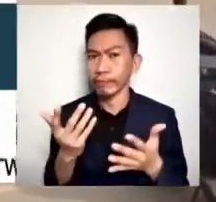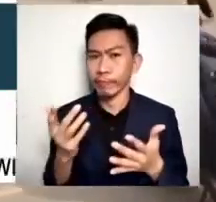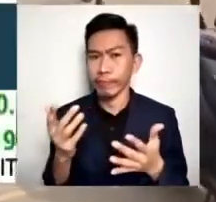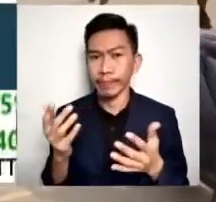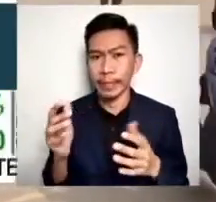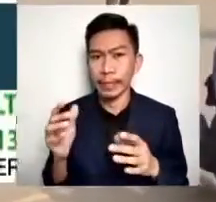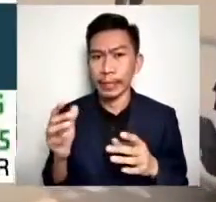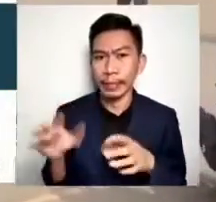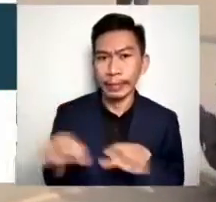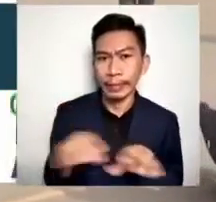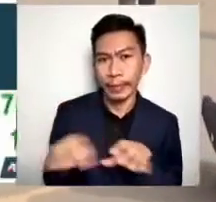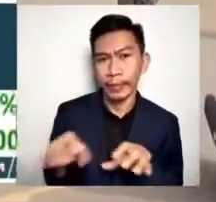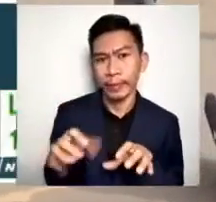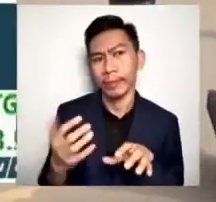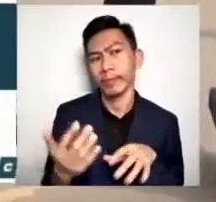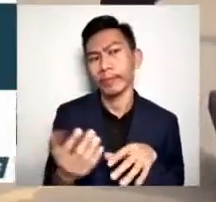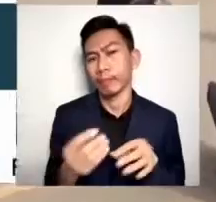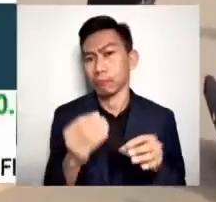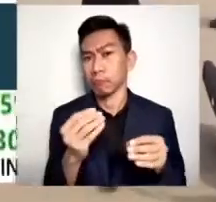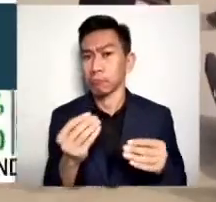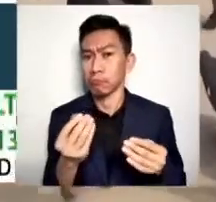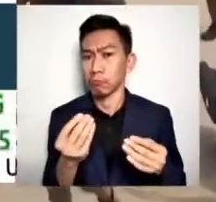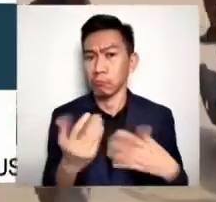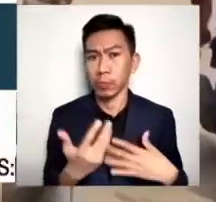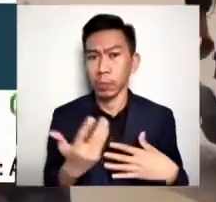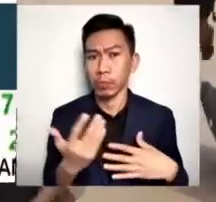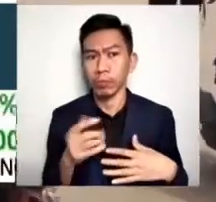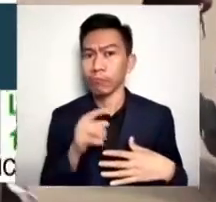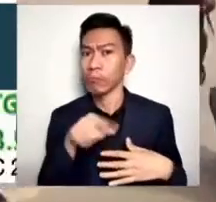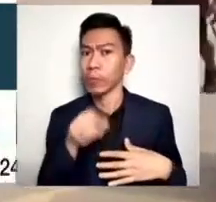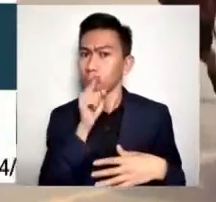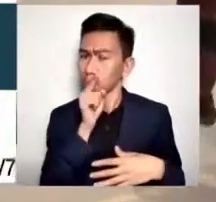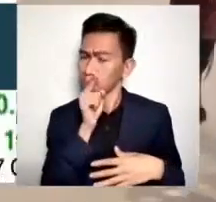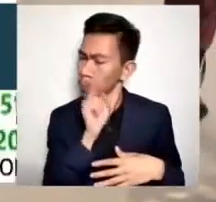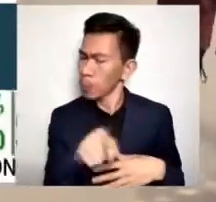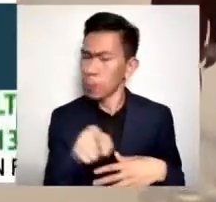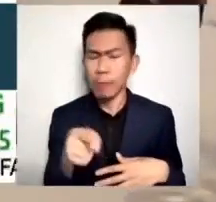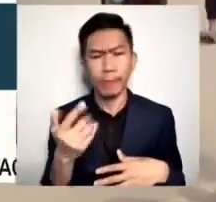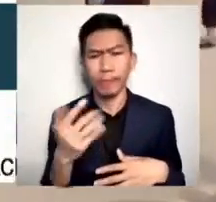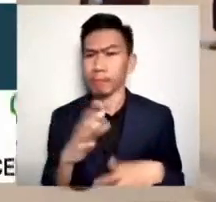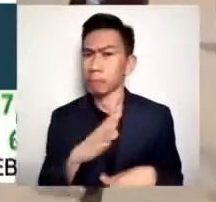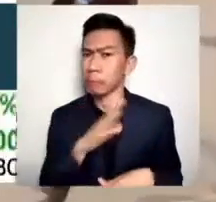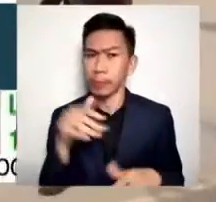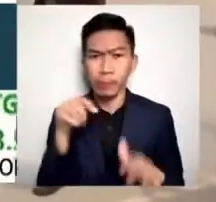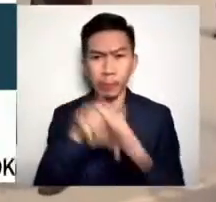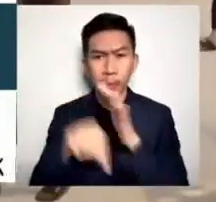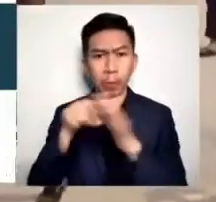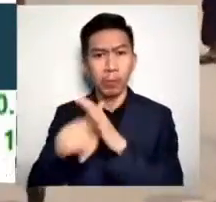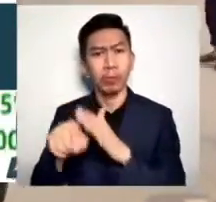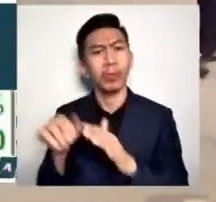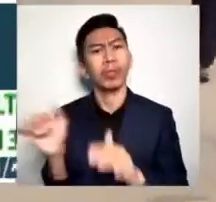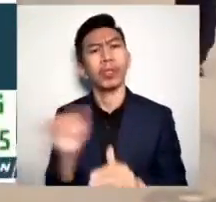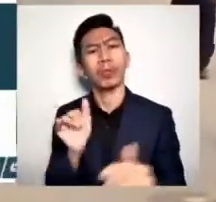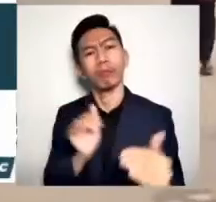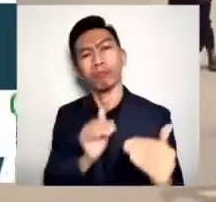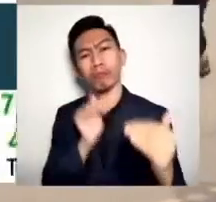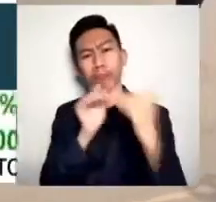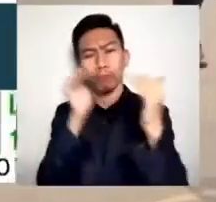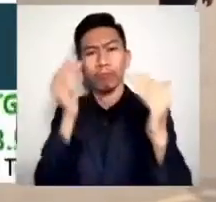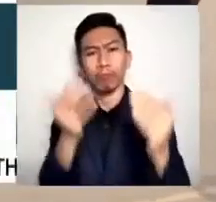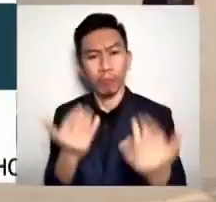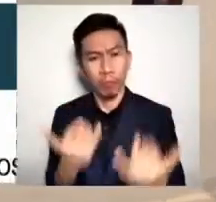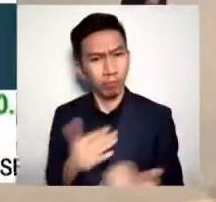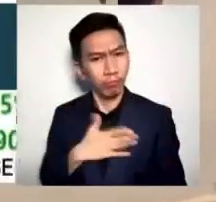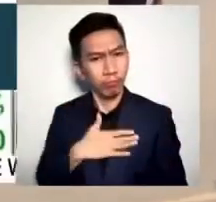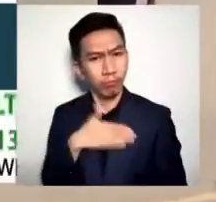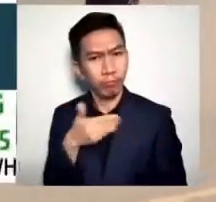signaled to us that they are willing to go as far as they can. And that only means that we have to go as far as we can as well. And